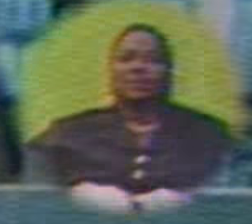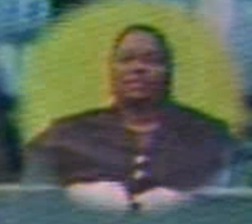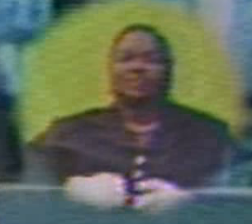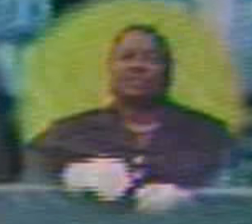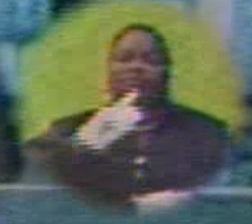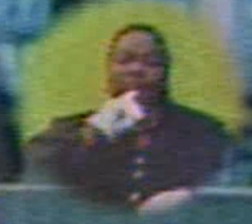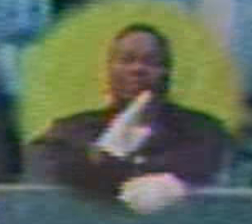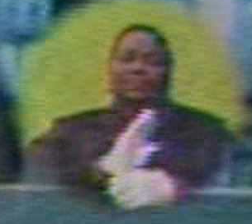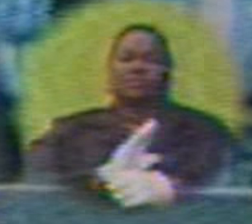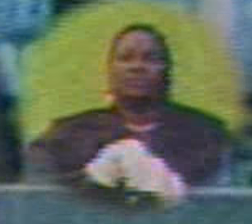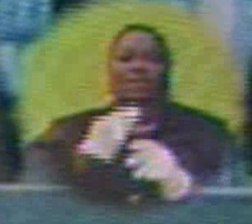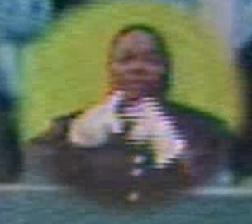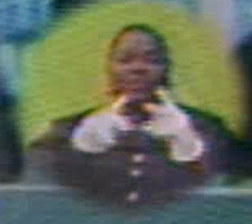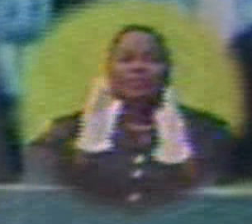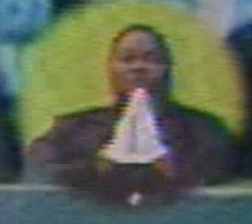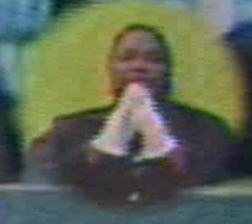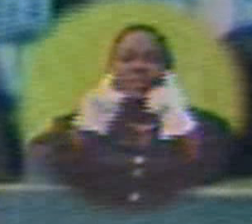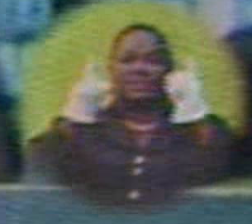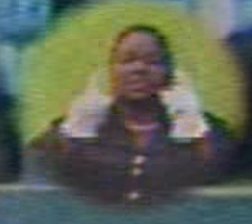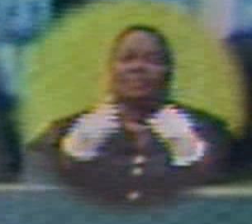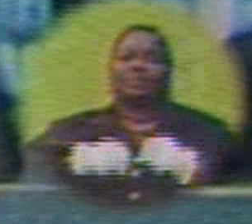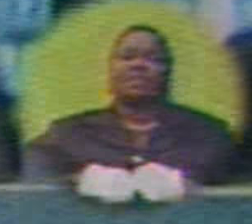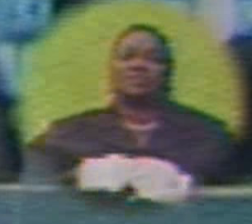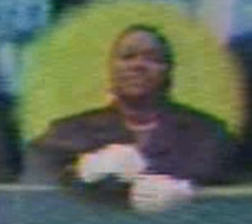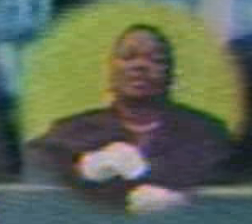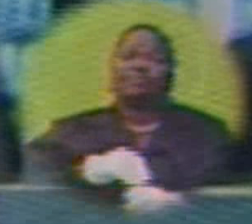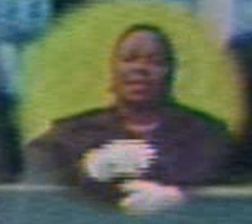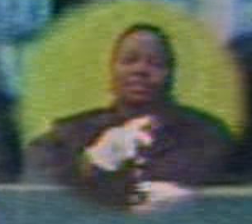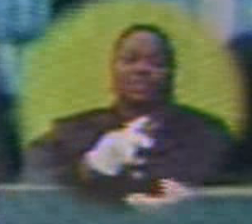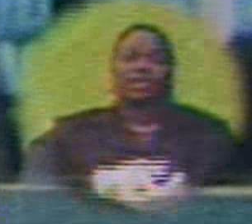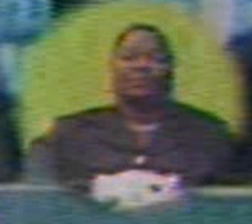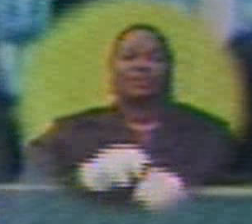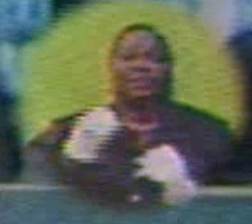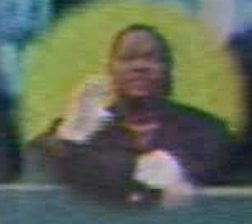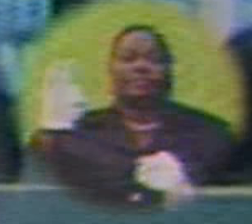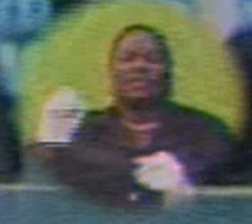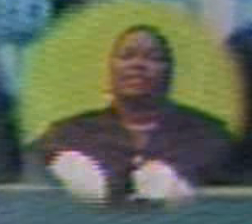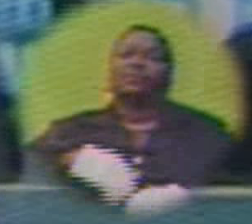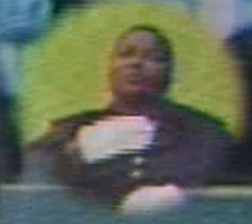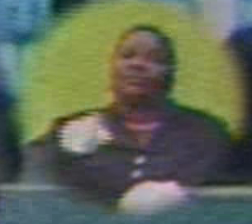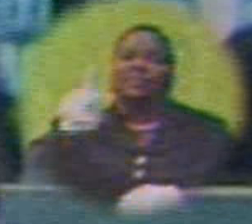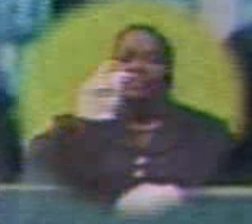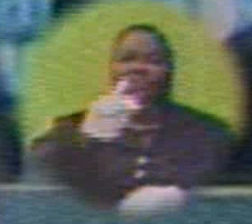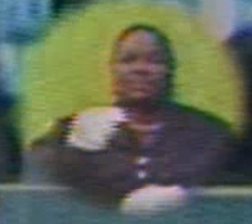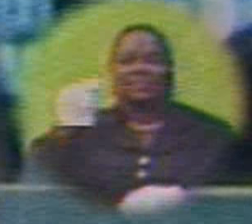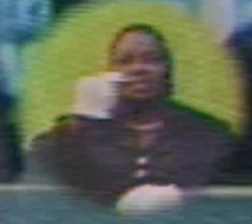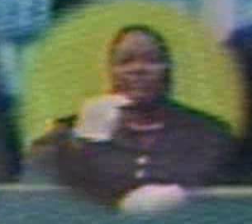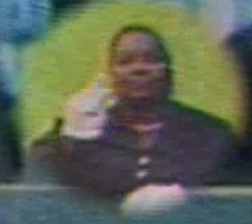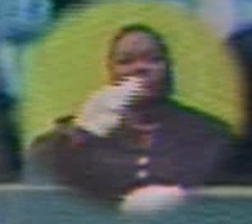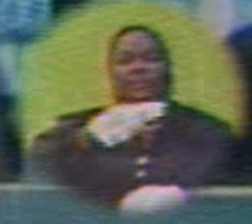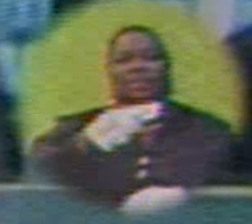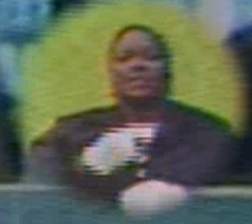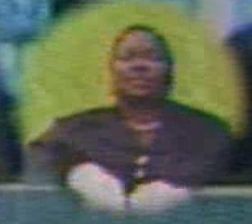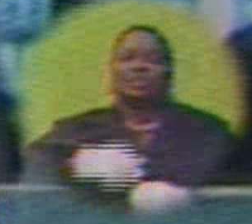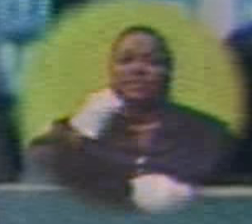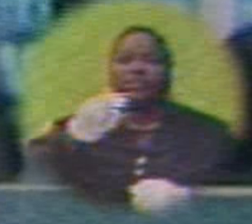promised to various winners and other contributors to the festival will be handed over on Thursday. The gifts to be presented include